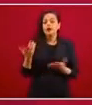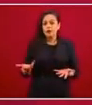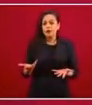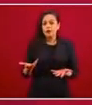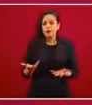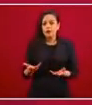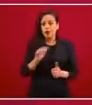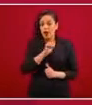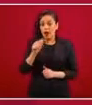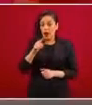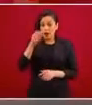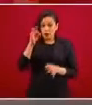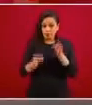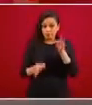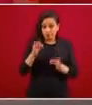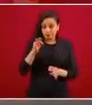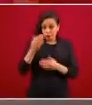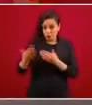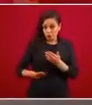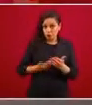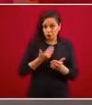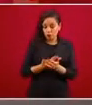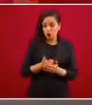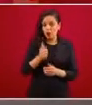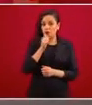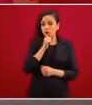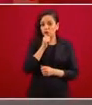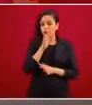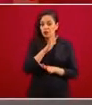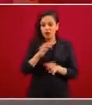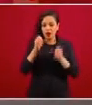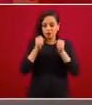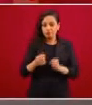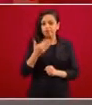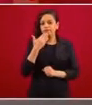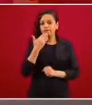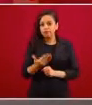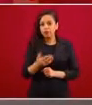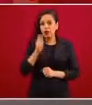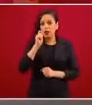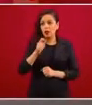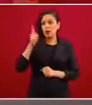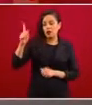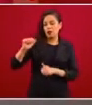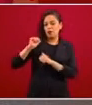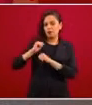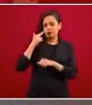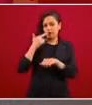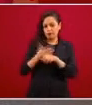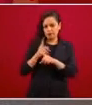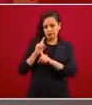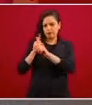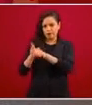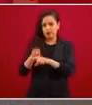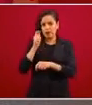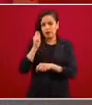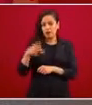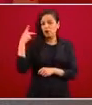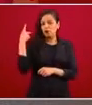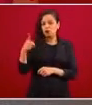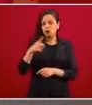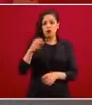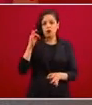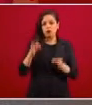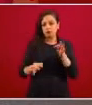no, because the proposal of this law hadn't been developed